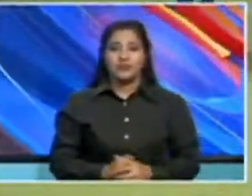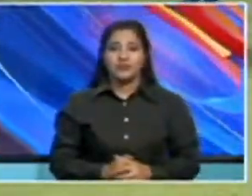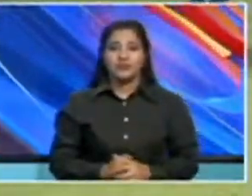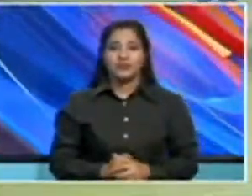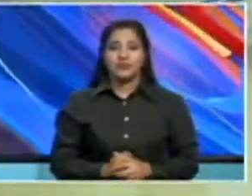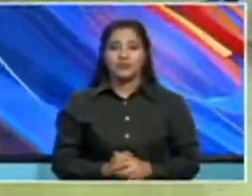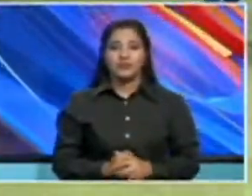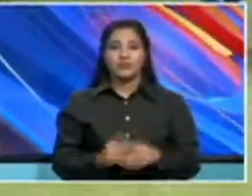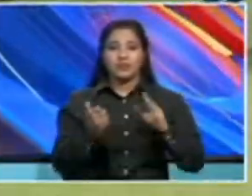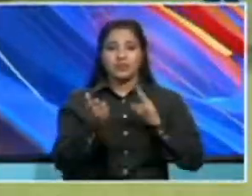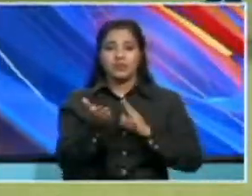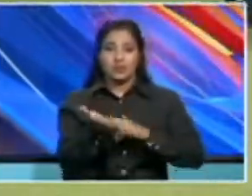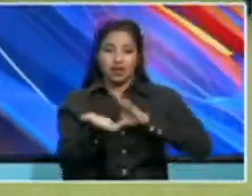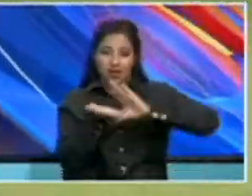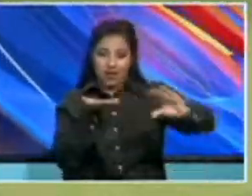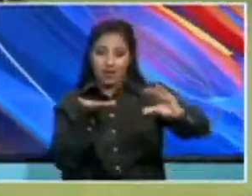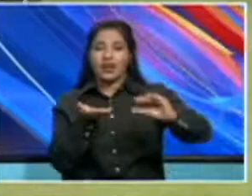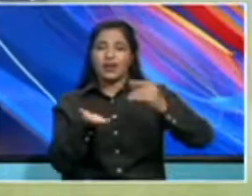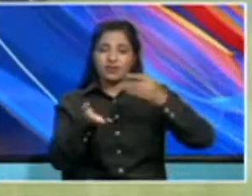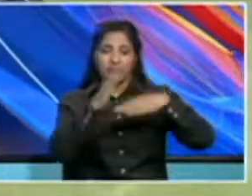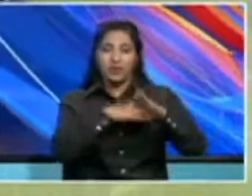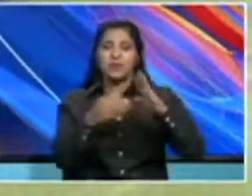Meghalaya follows Manipur.